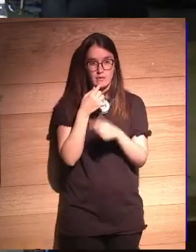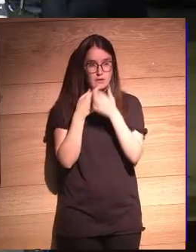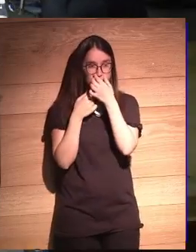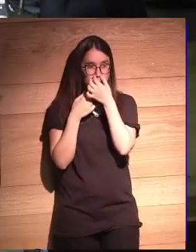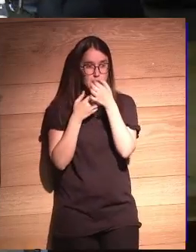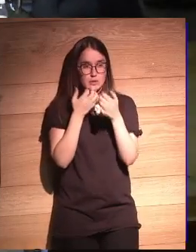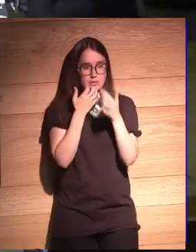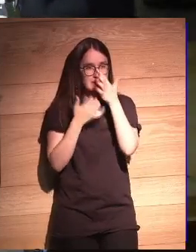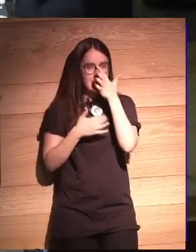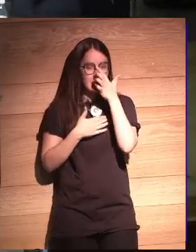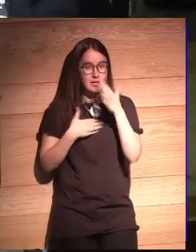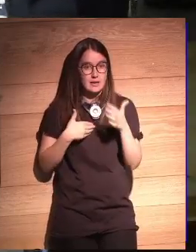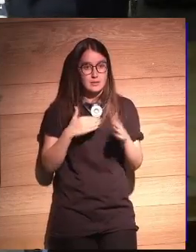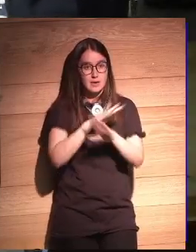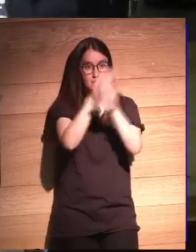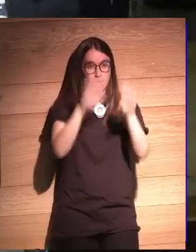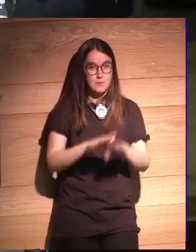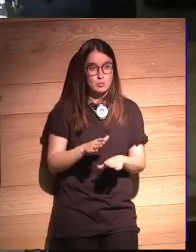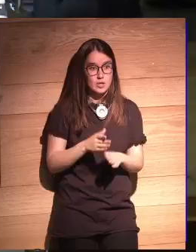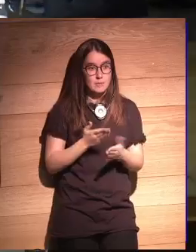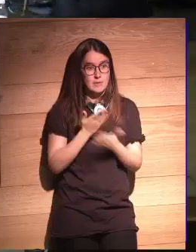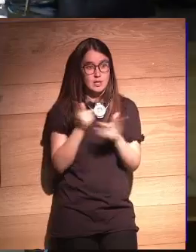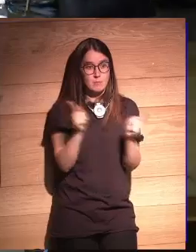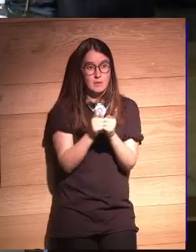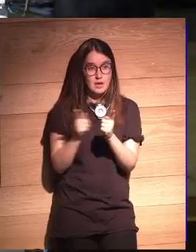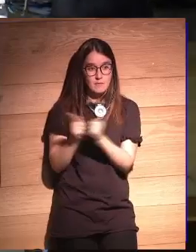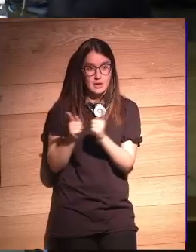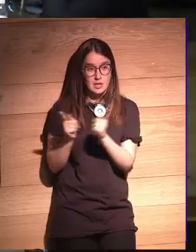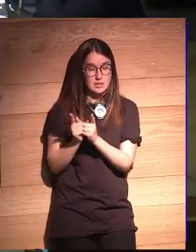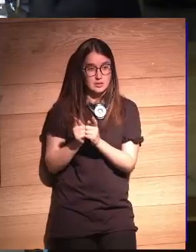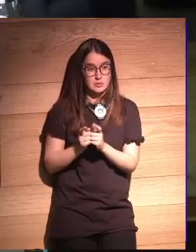the question, or if you want to make a final